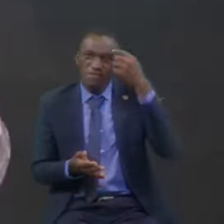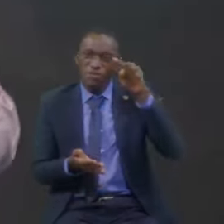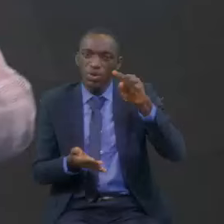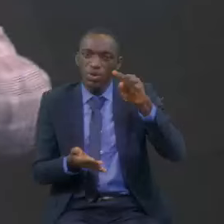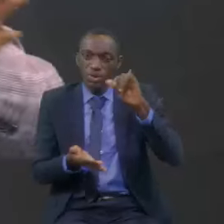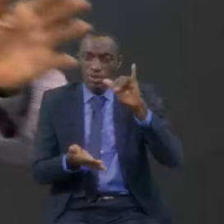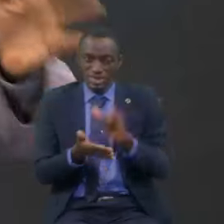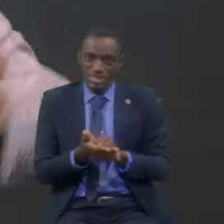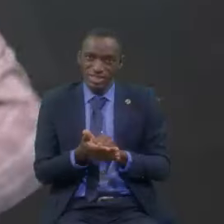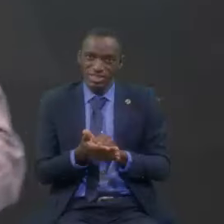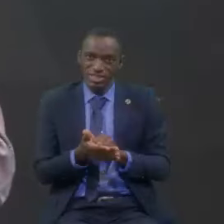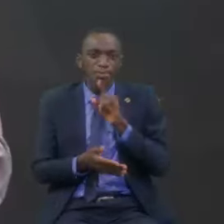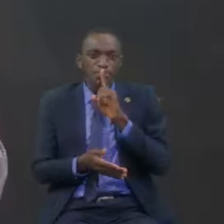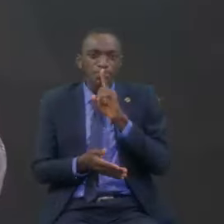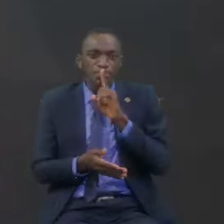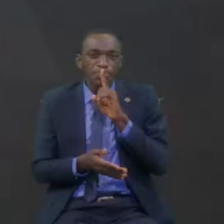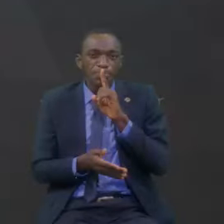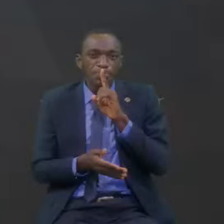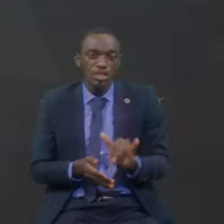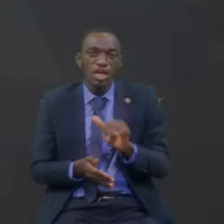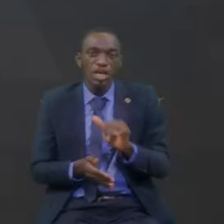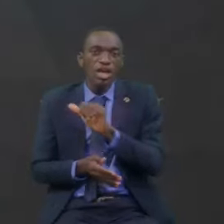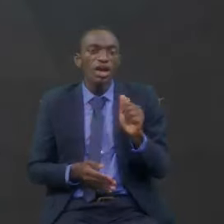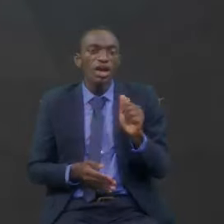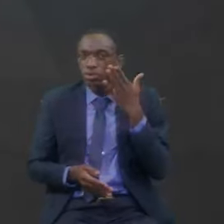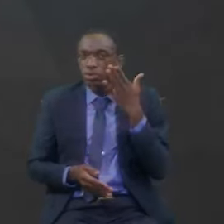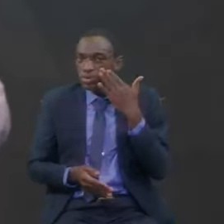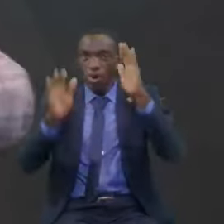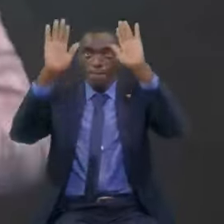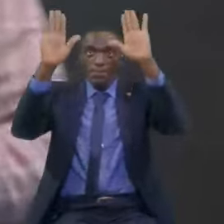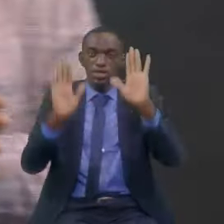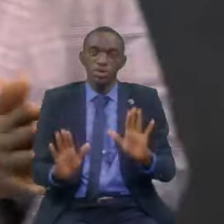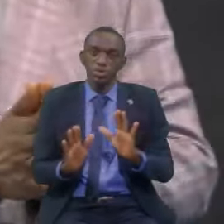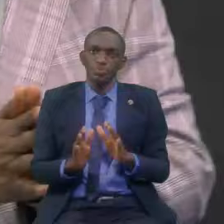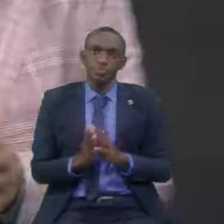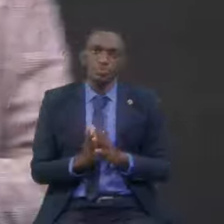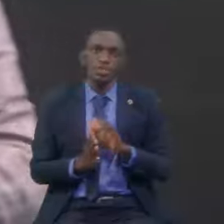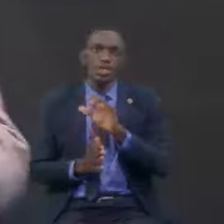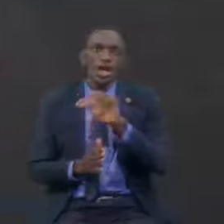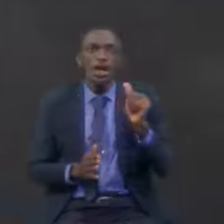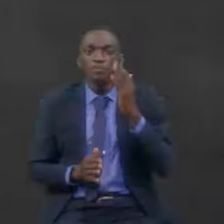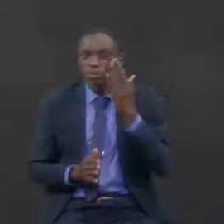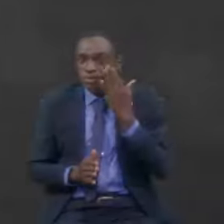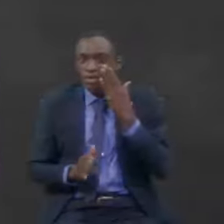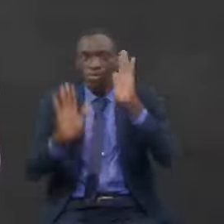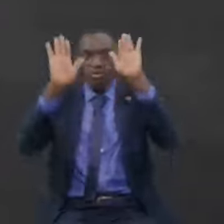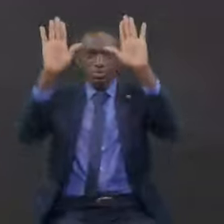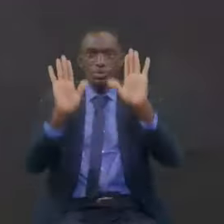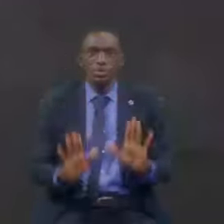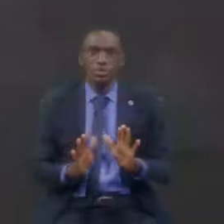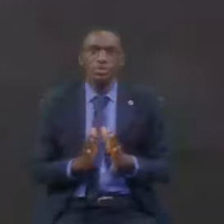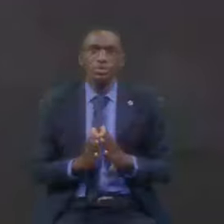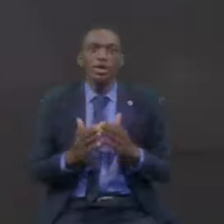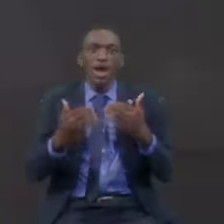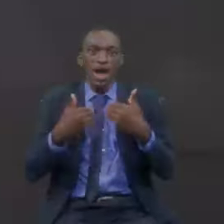For that indeed a notable miracle, that's the word there, notable miracle has been